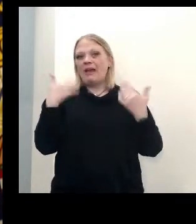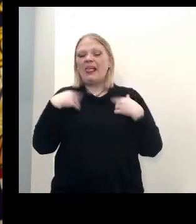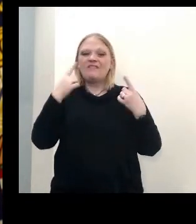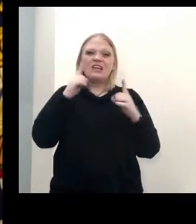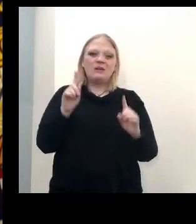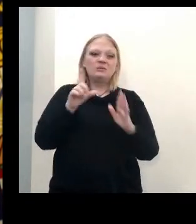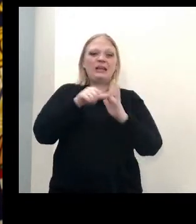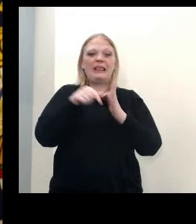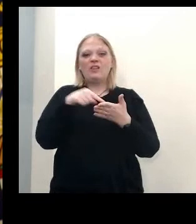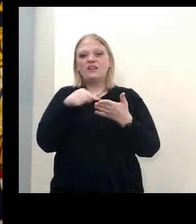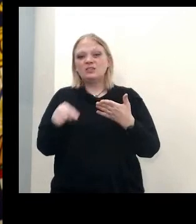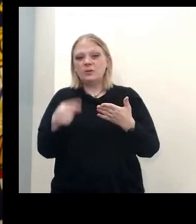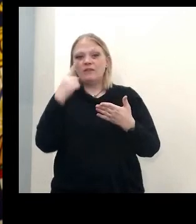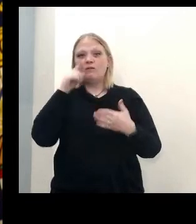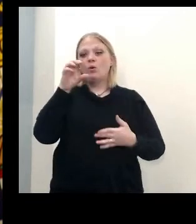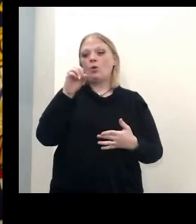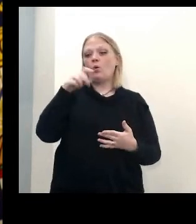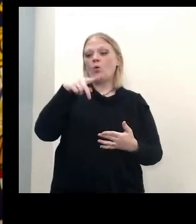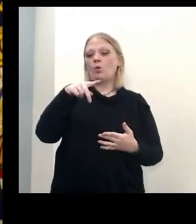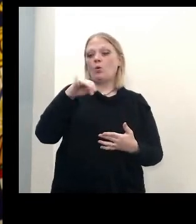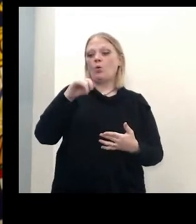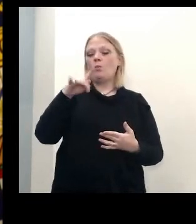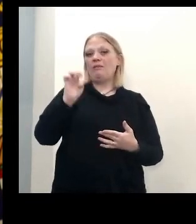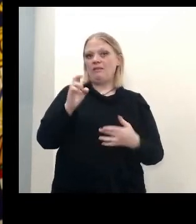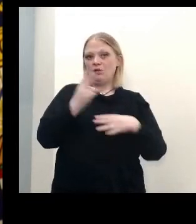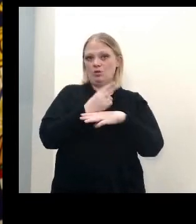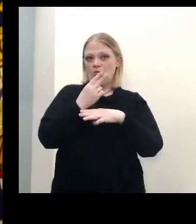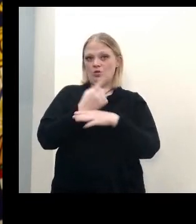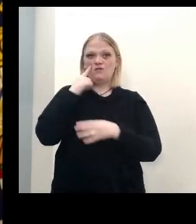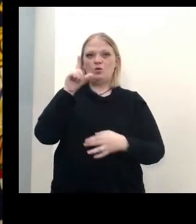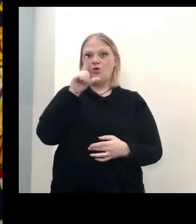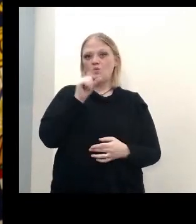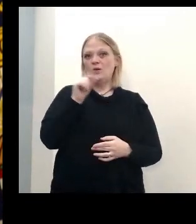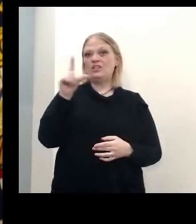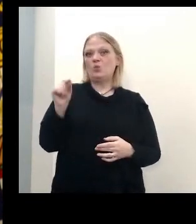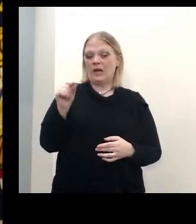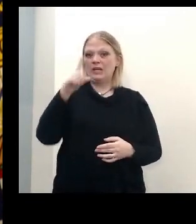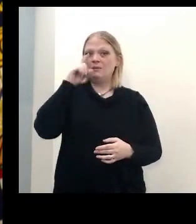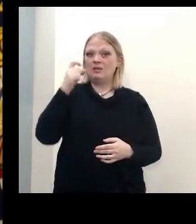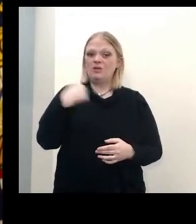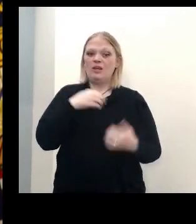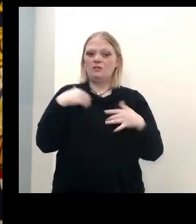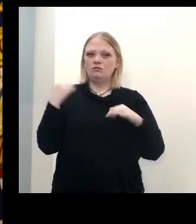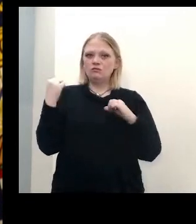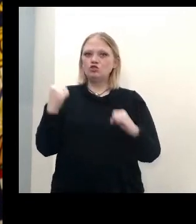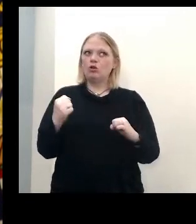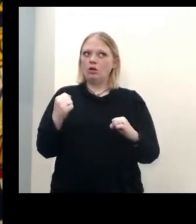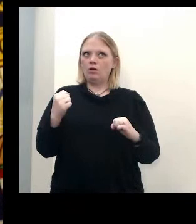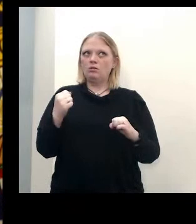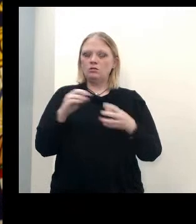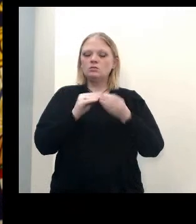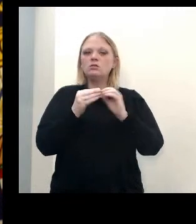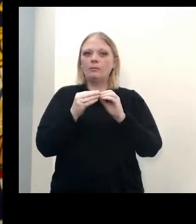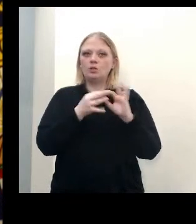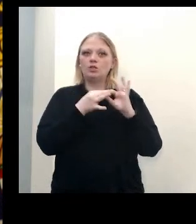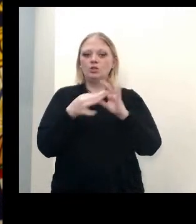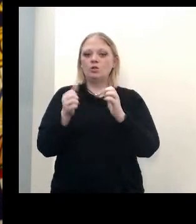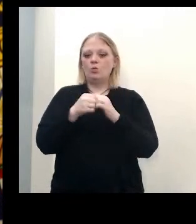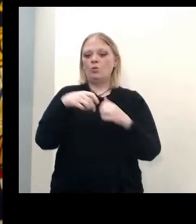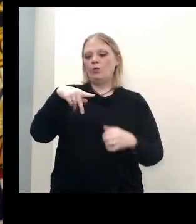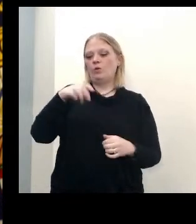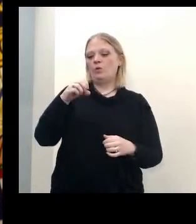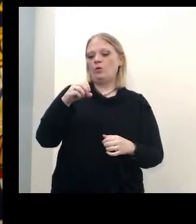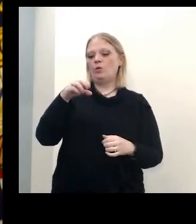this week with regards to opiate usage for 2020, because we have some pretty strong numbers associating with opiate